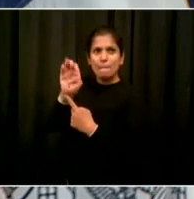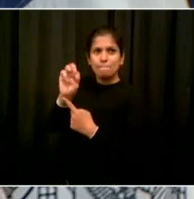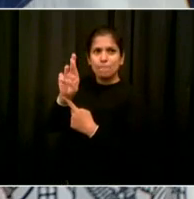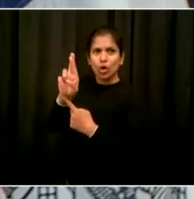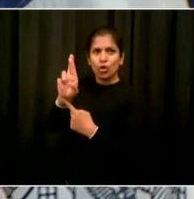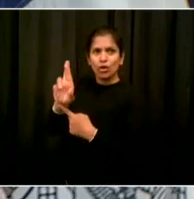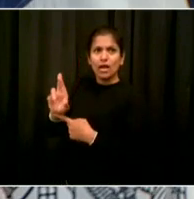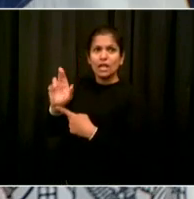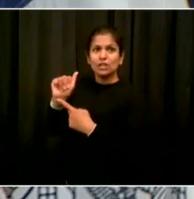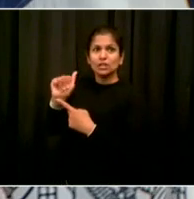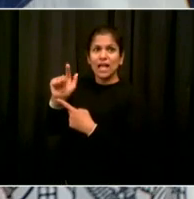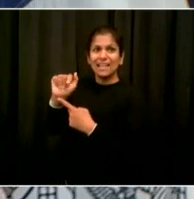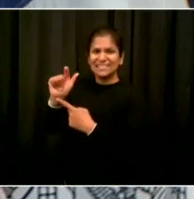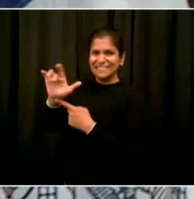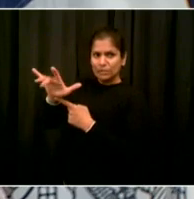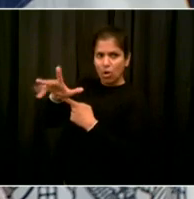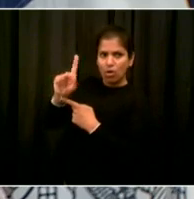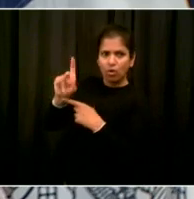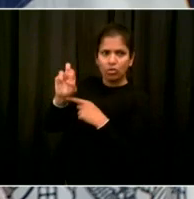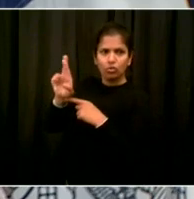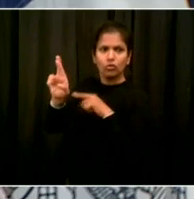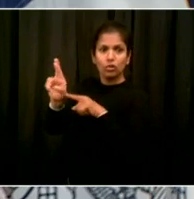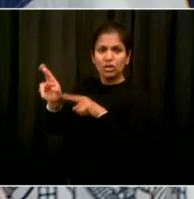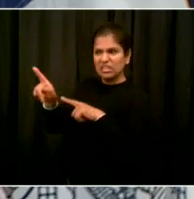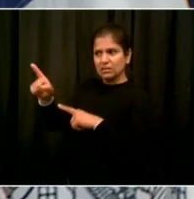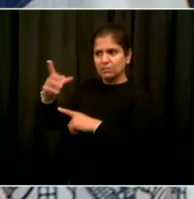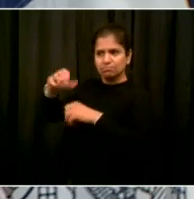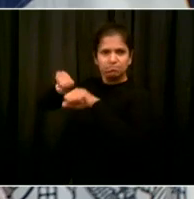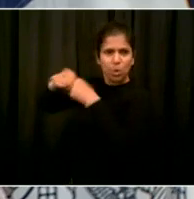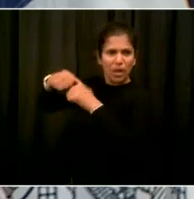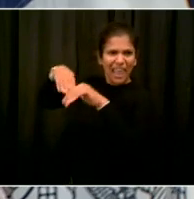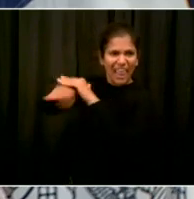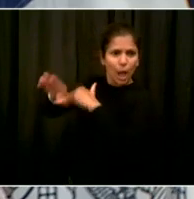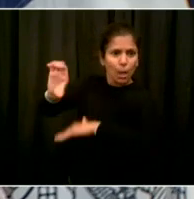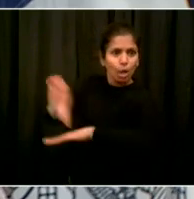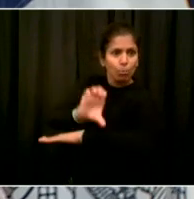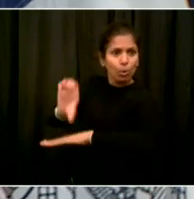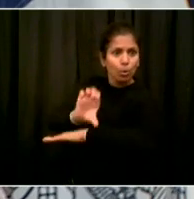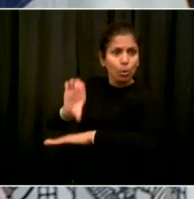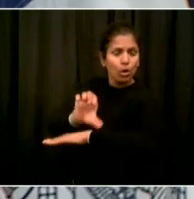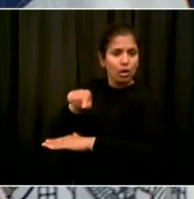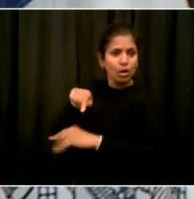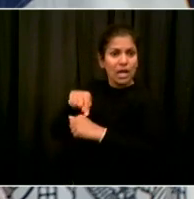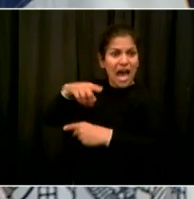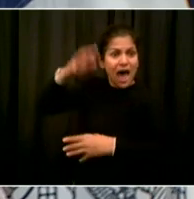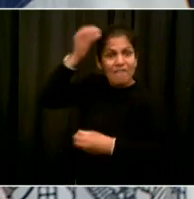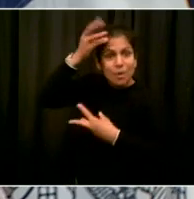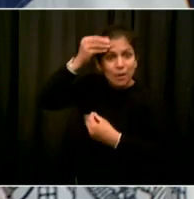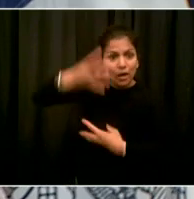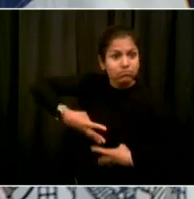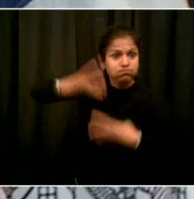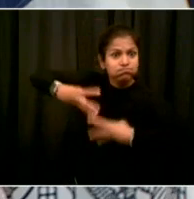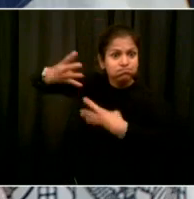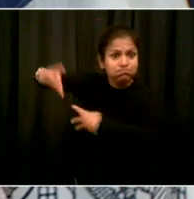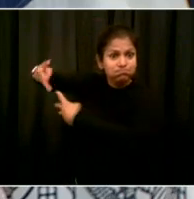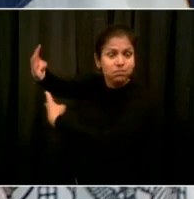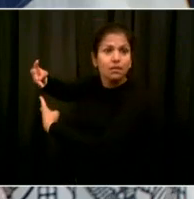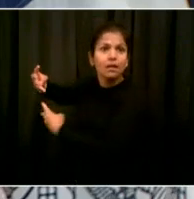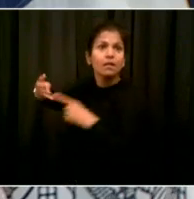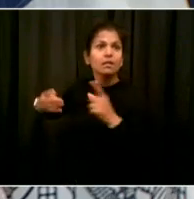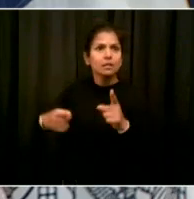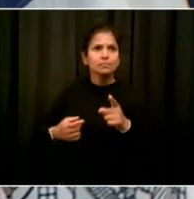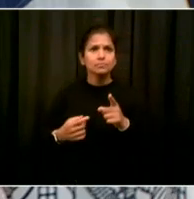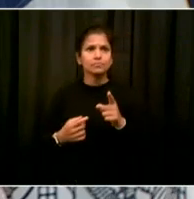strategically conservative in their approach, and really making sure that we have what we need across all elements of city government. That obviously